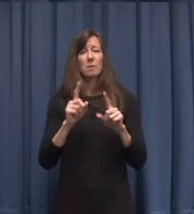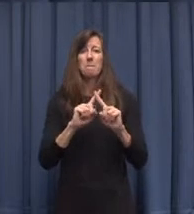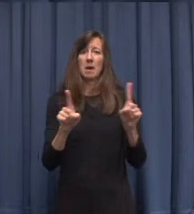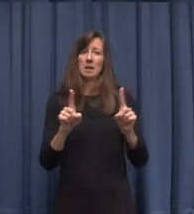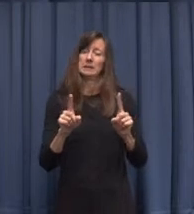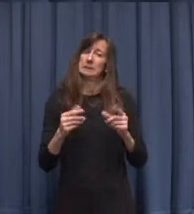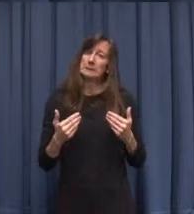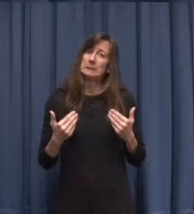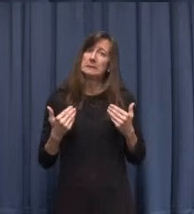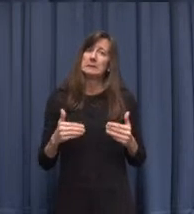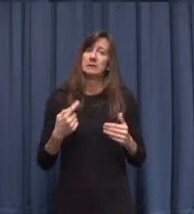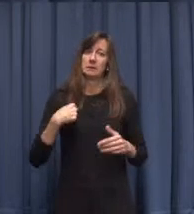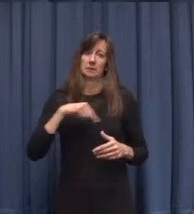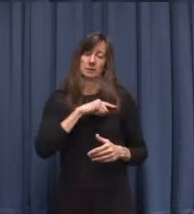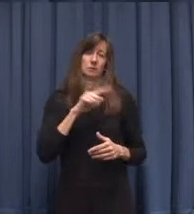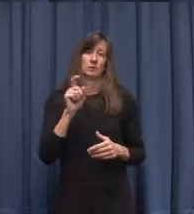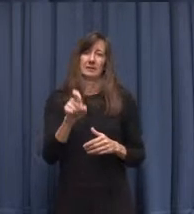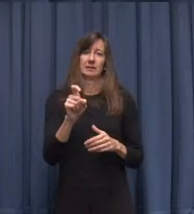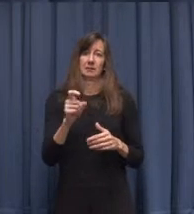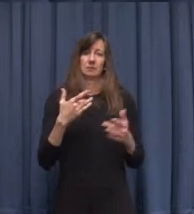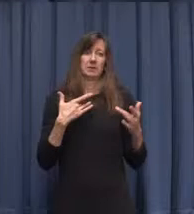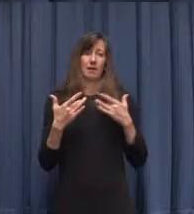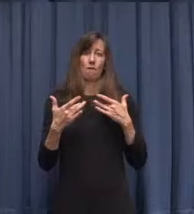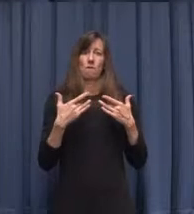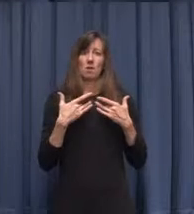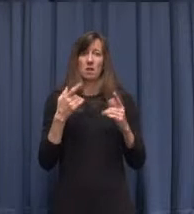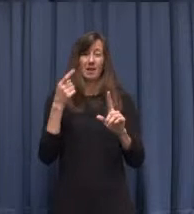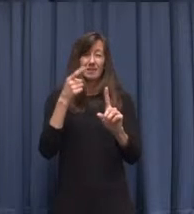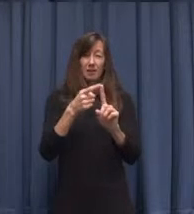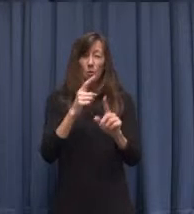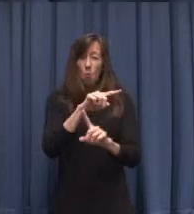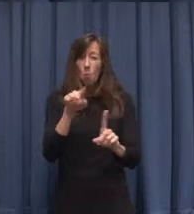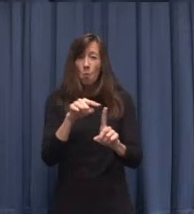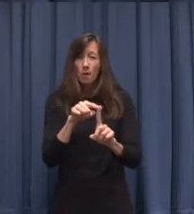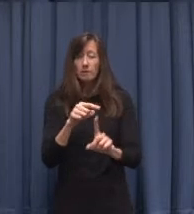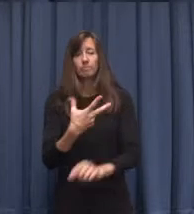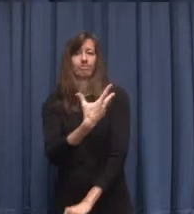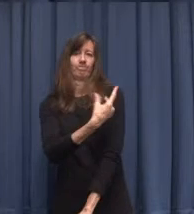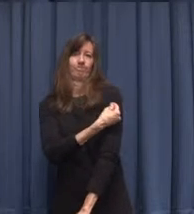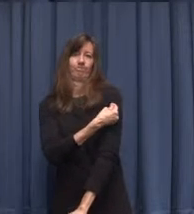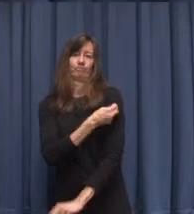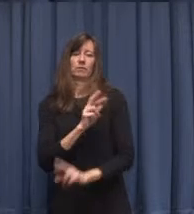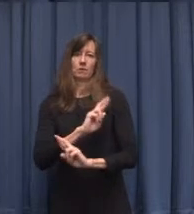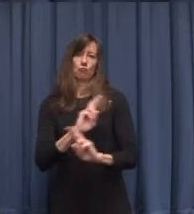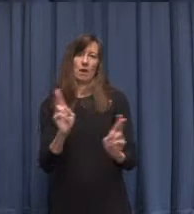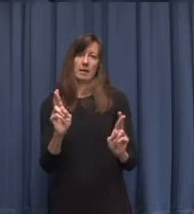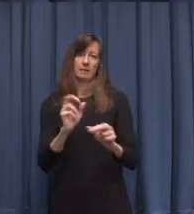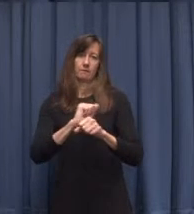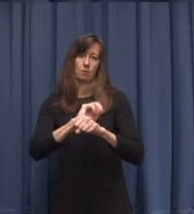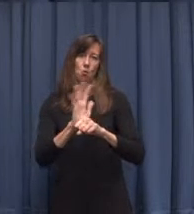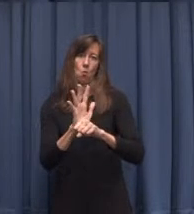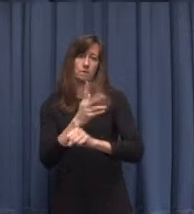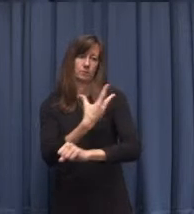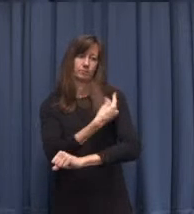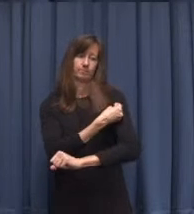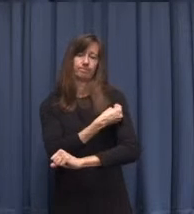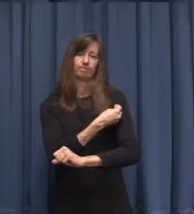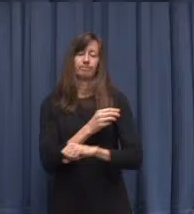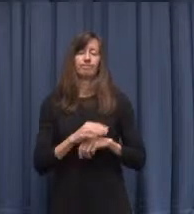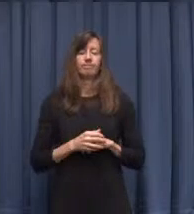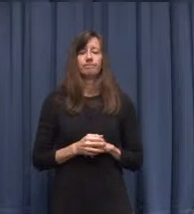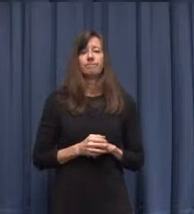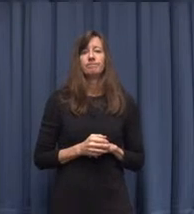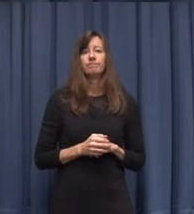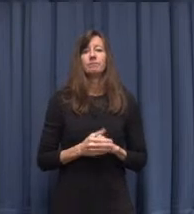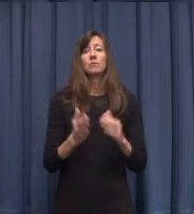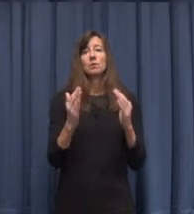have the vaccine widely available. So I know that none of that is what any of us